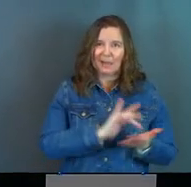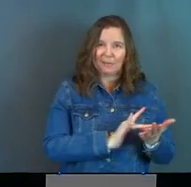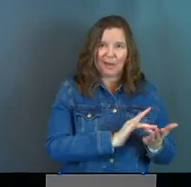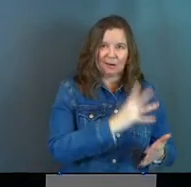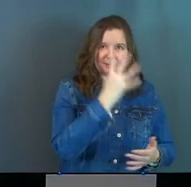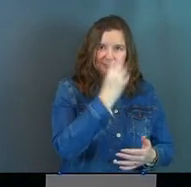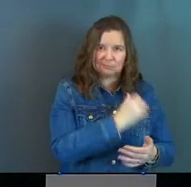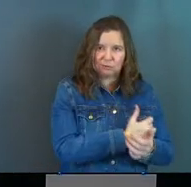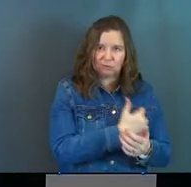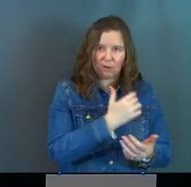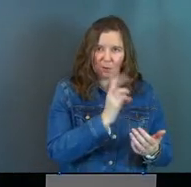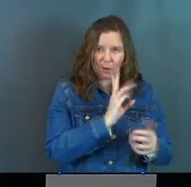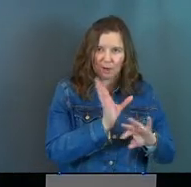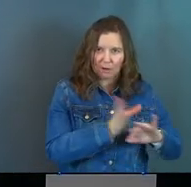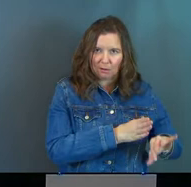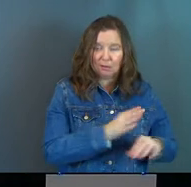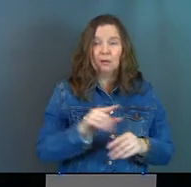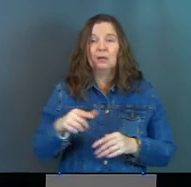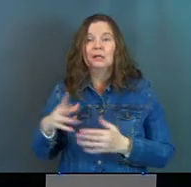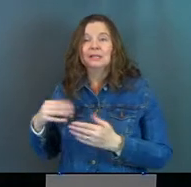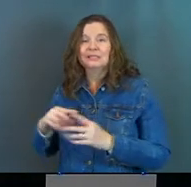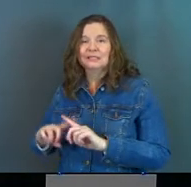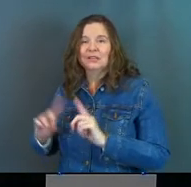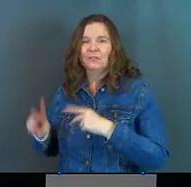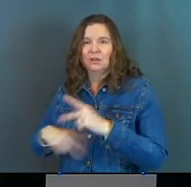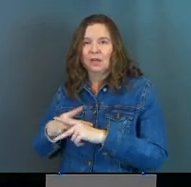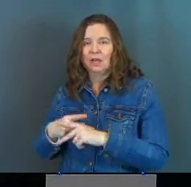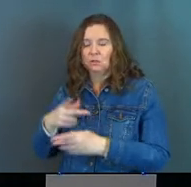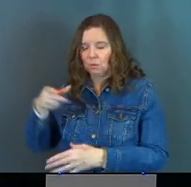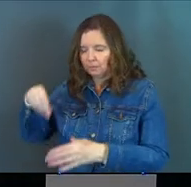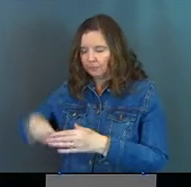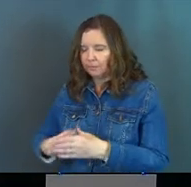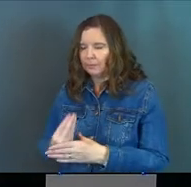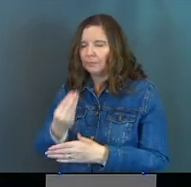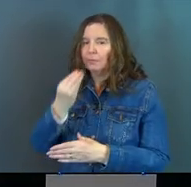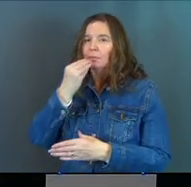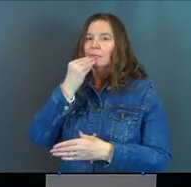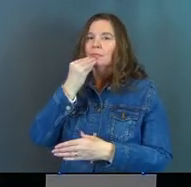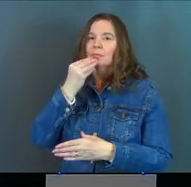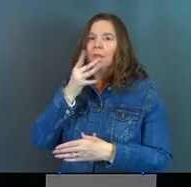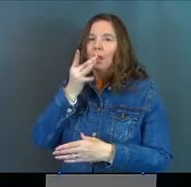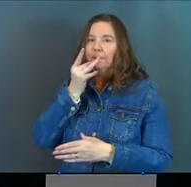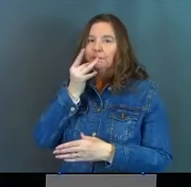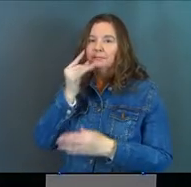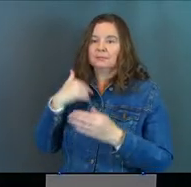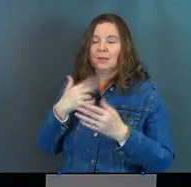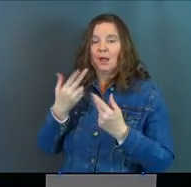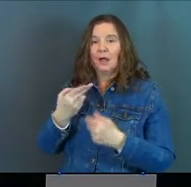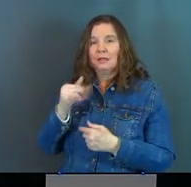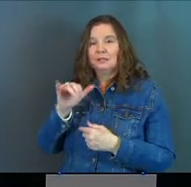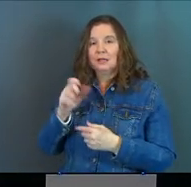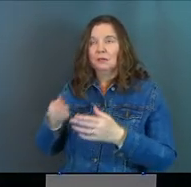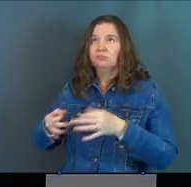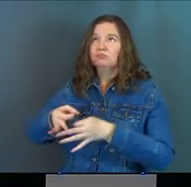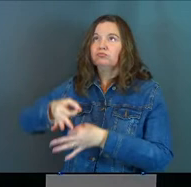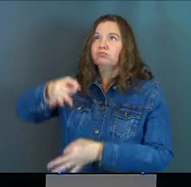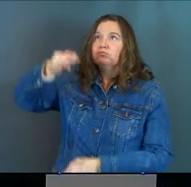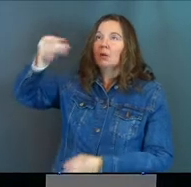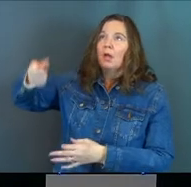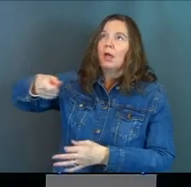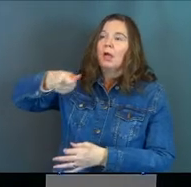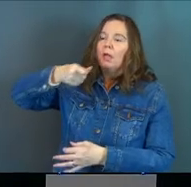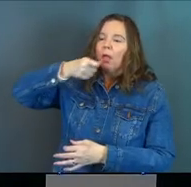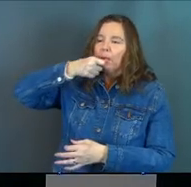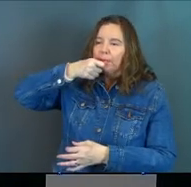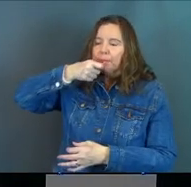wine. Again, he's going to accept this one. So they soaked a sponge in it, and they put it on a hyssop branch so they could get it nice and high, all the way up to his mouth, held it to his